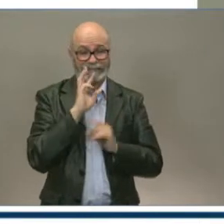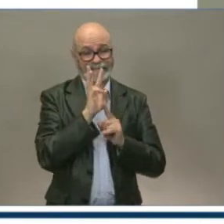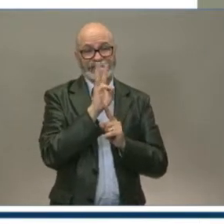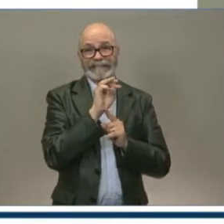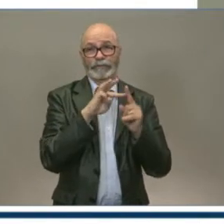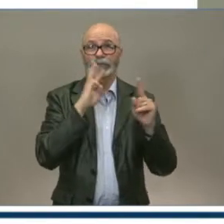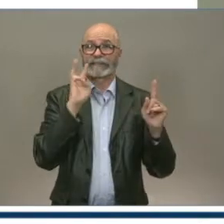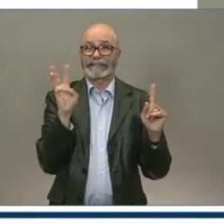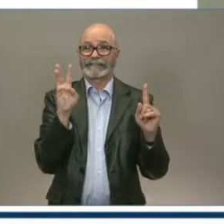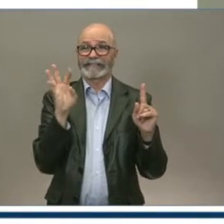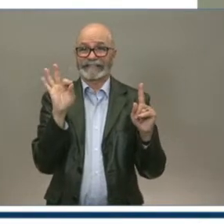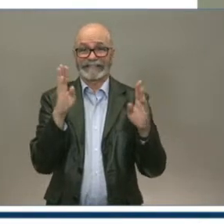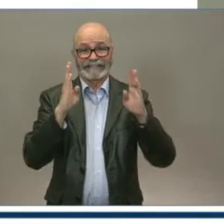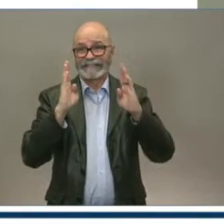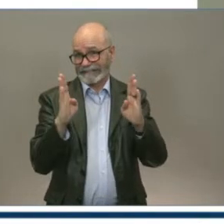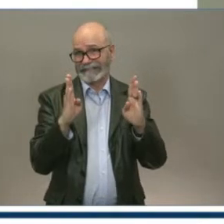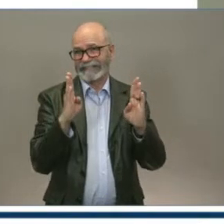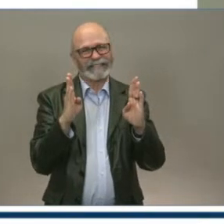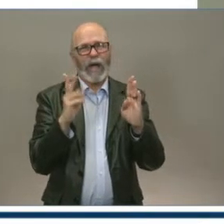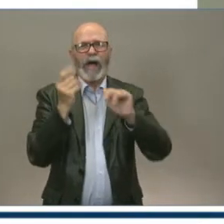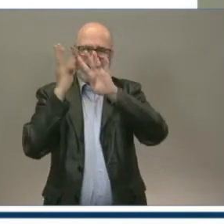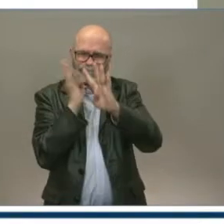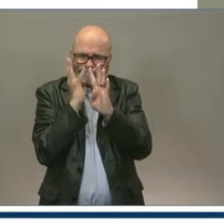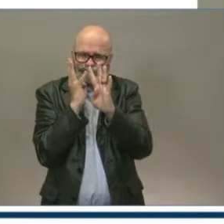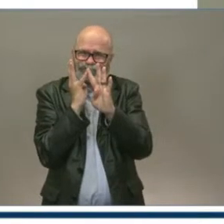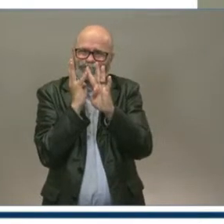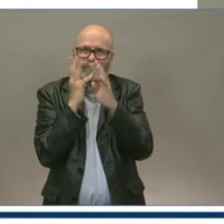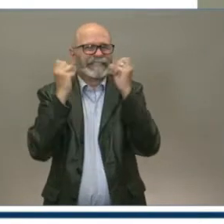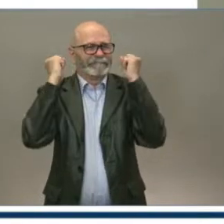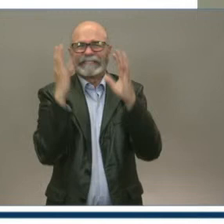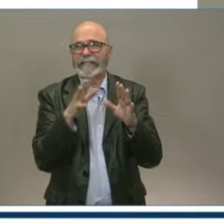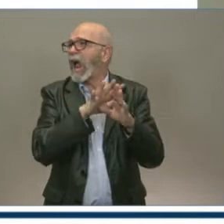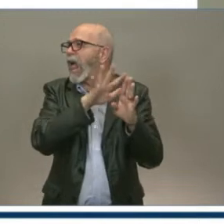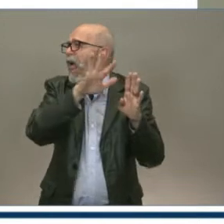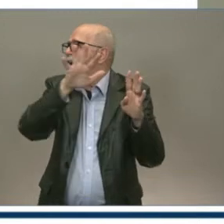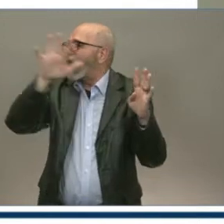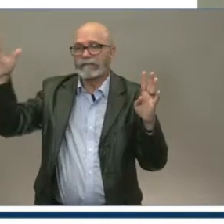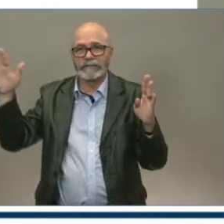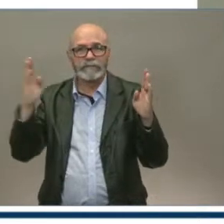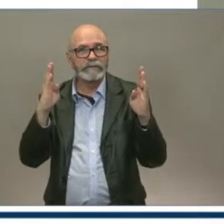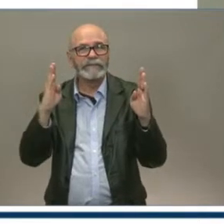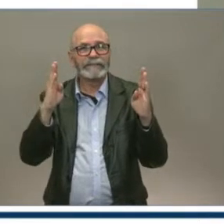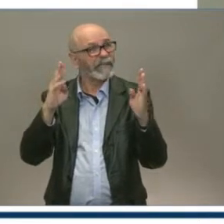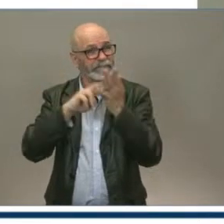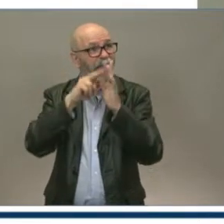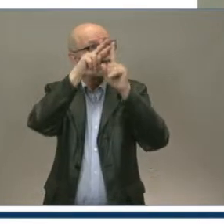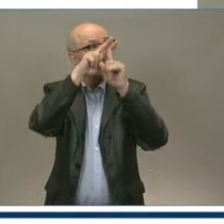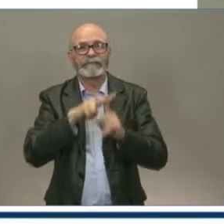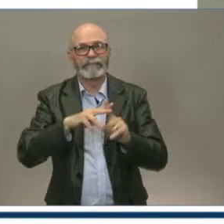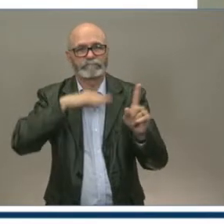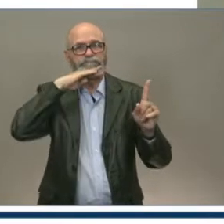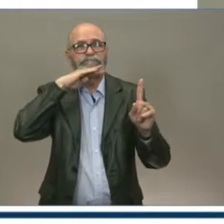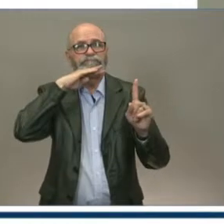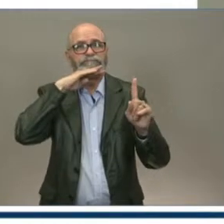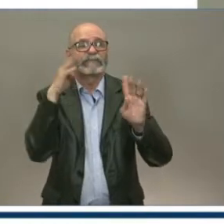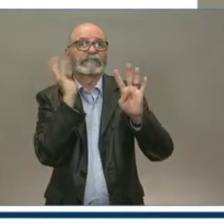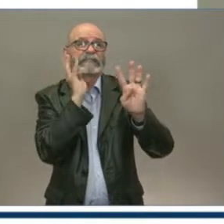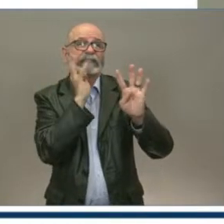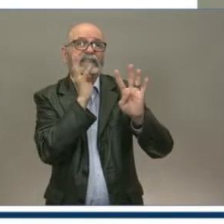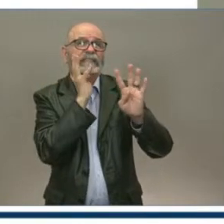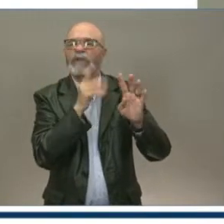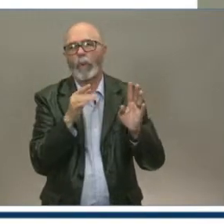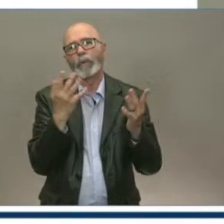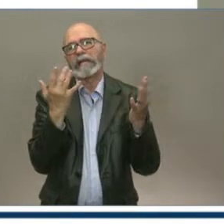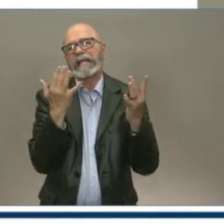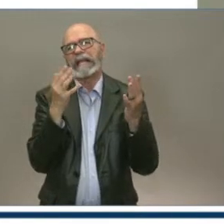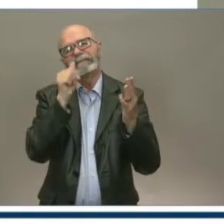to 69-year-old age group. That given matching up the number of appointments that would be needed with vaccine supply, that we're going to have to stick with this for a